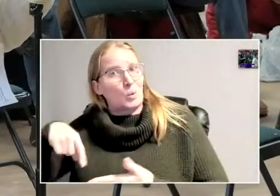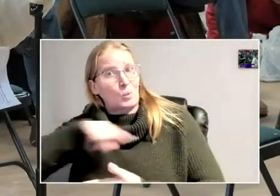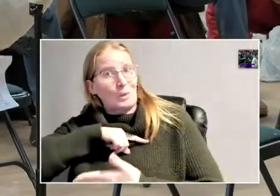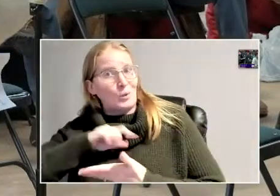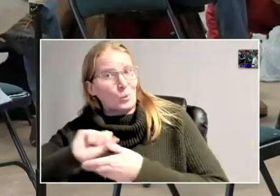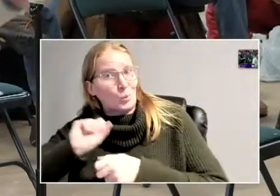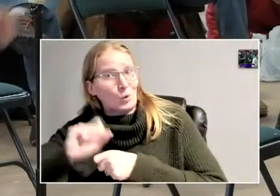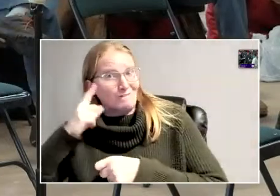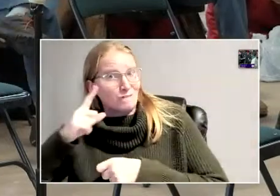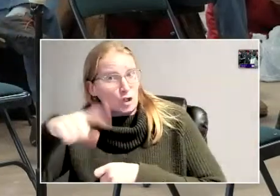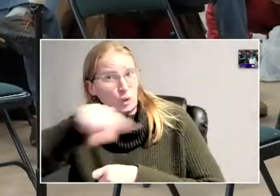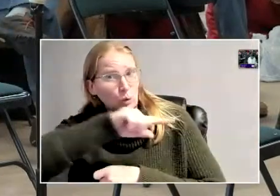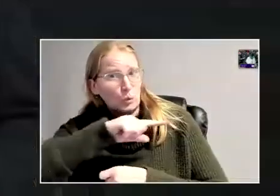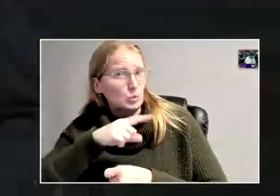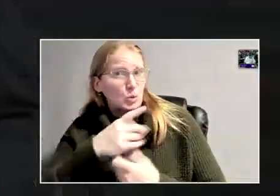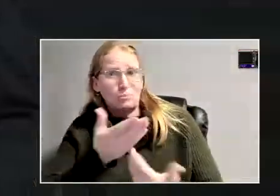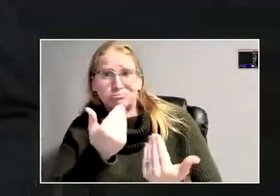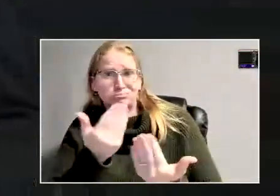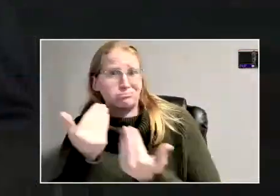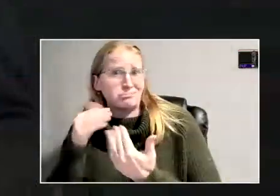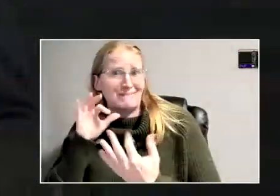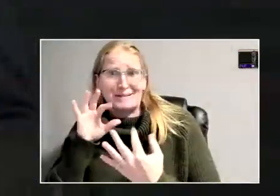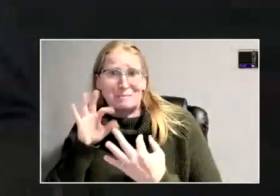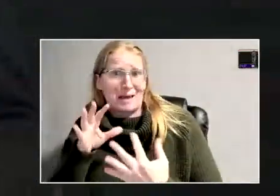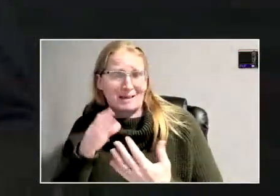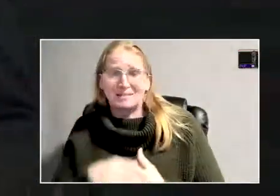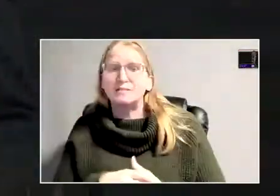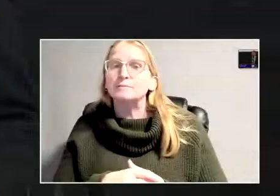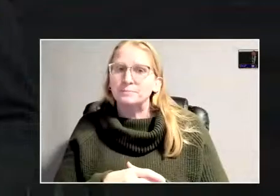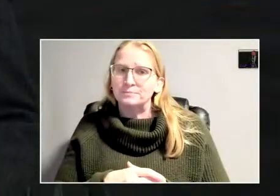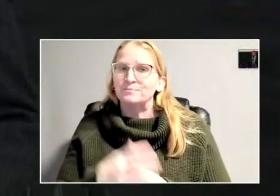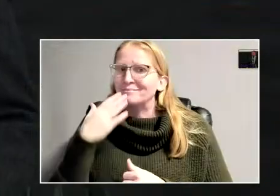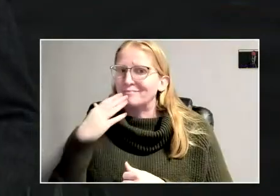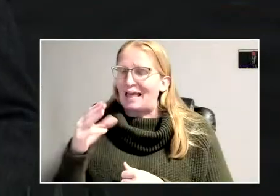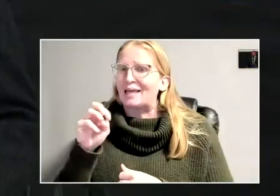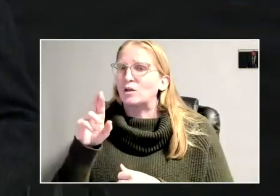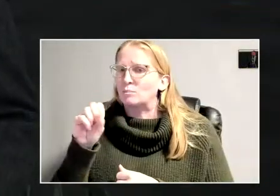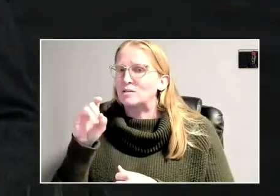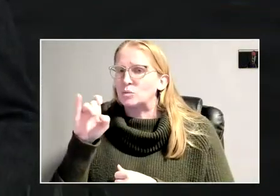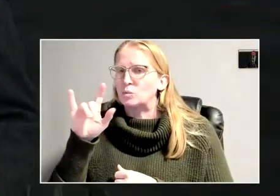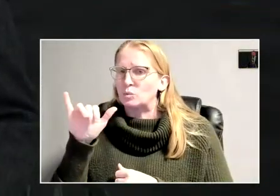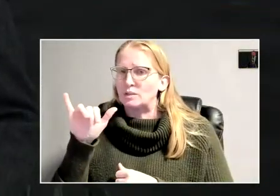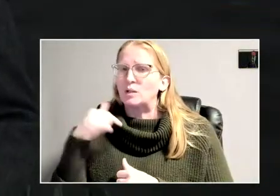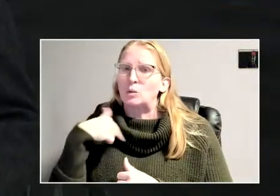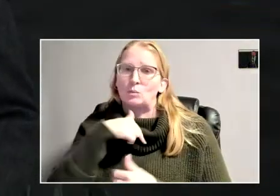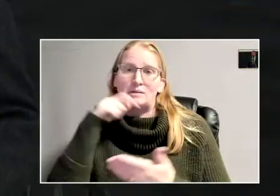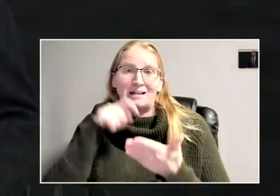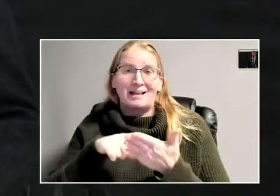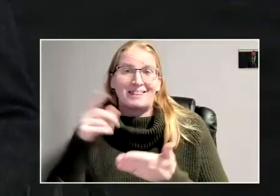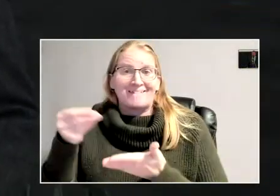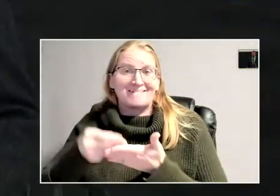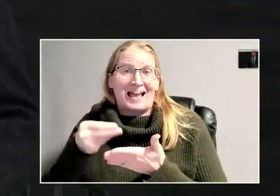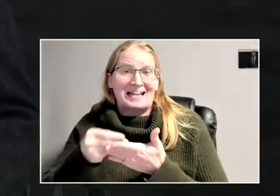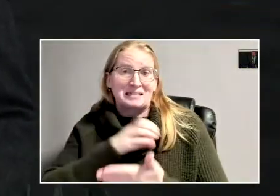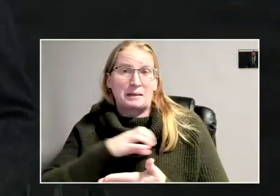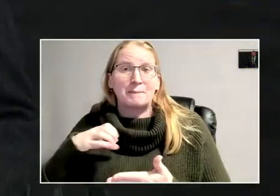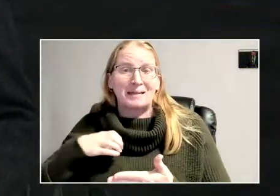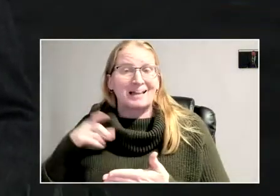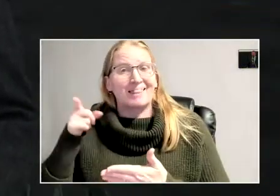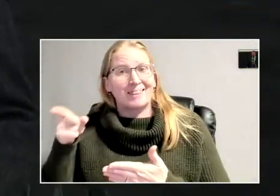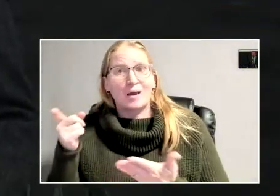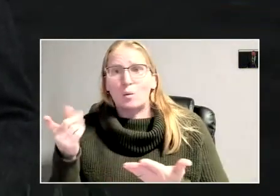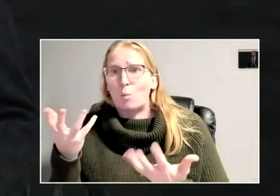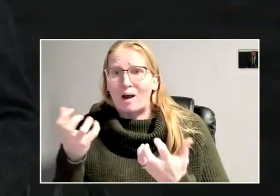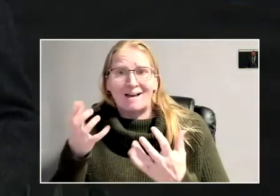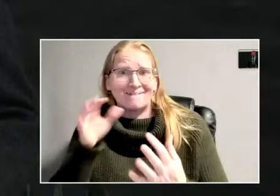feedback okay thank you miss coie it is noted that the finance committee is seeking feedback from any